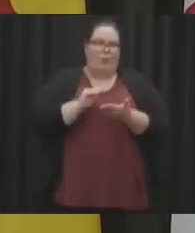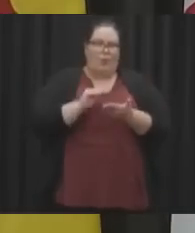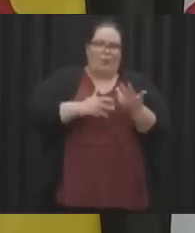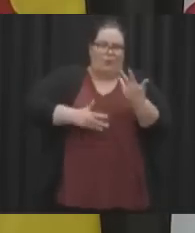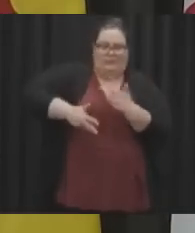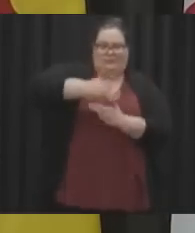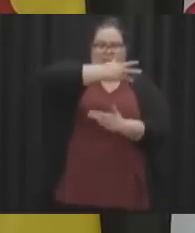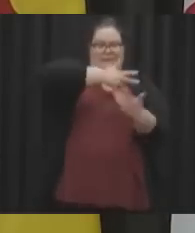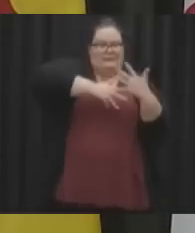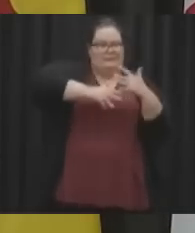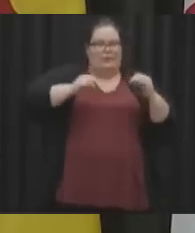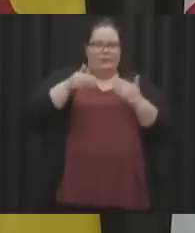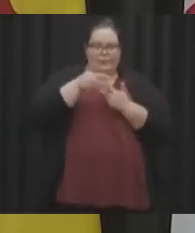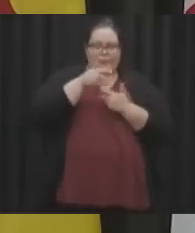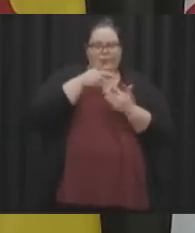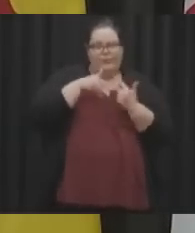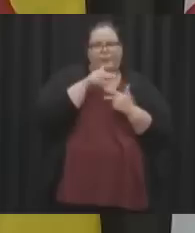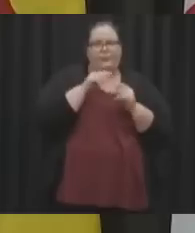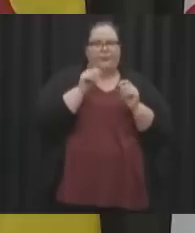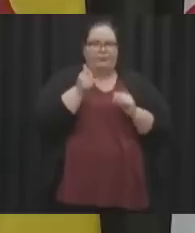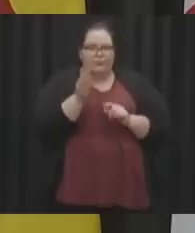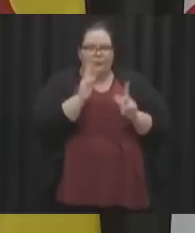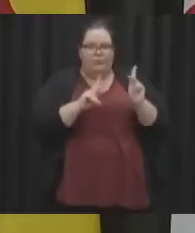coronavirus webpage at gnb.ca.